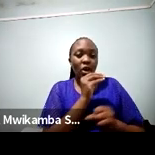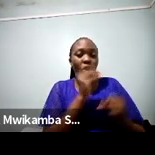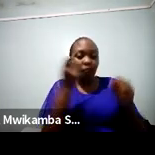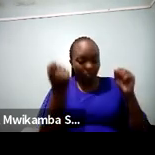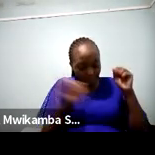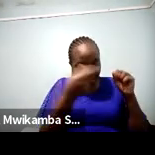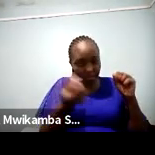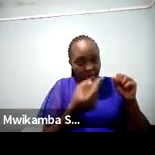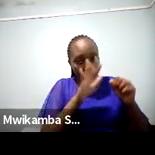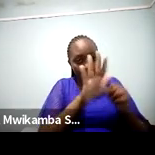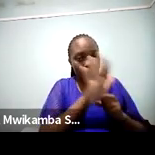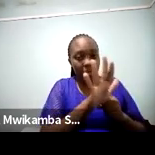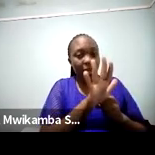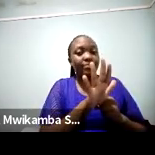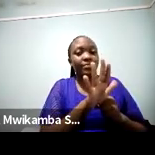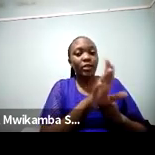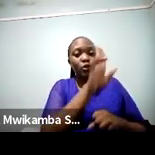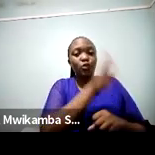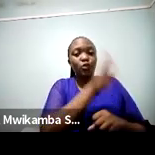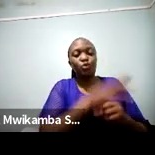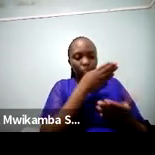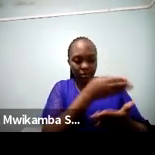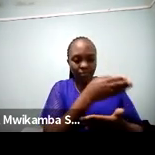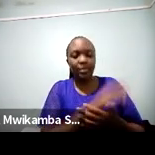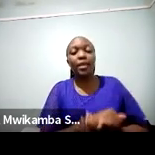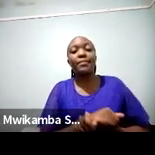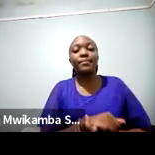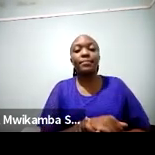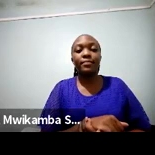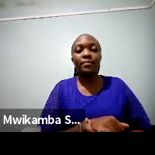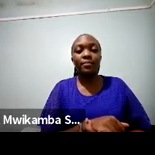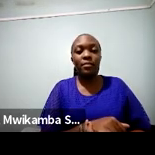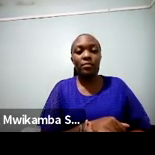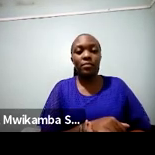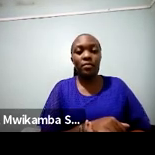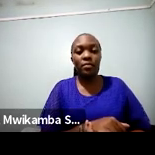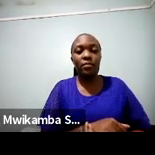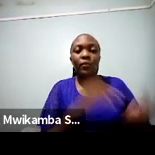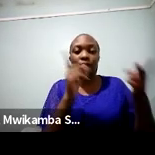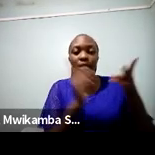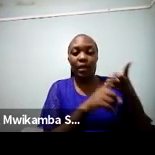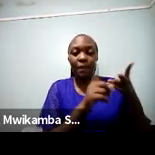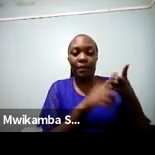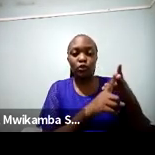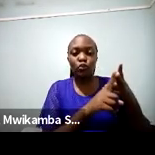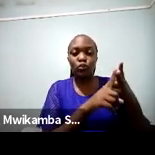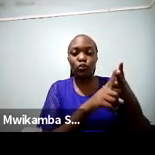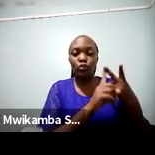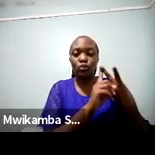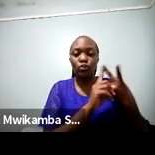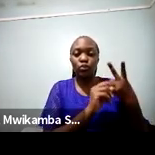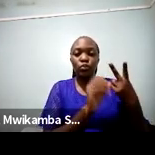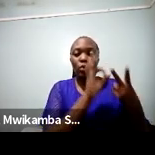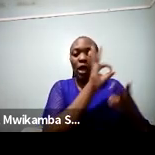And I've explained what the essentials are. Then number 2, which is the second in that rule of the thumb, 30% should be allocated